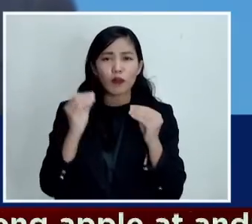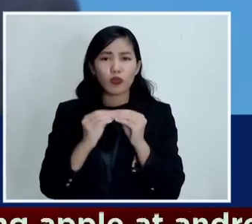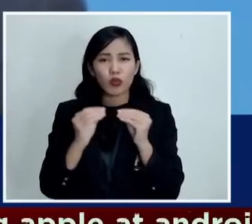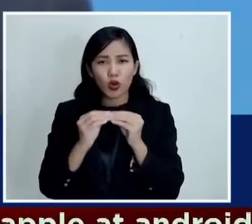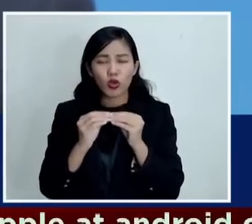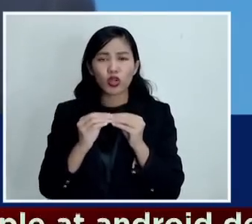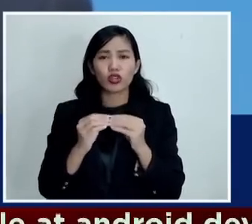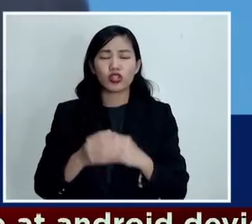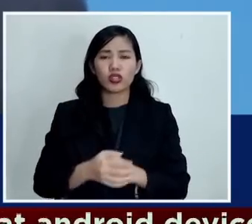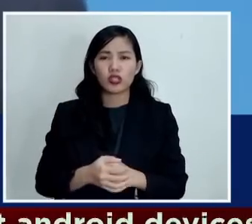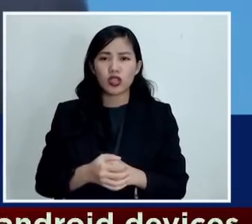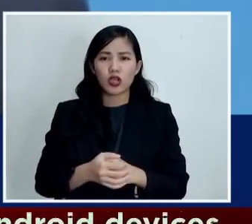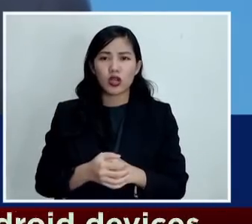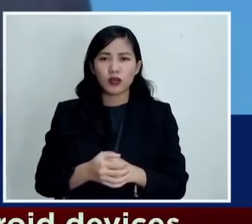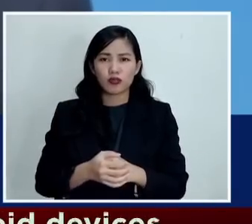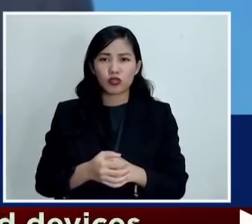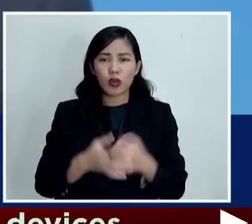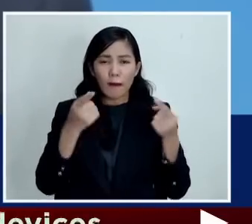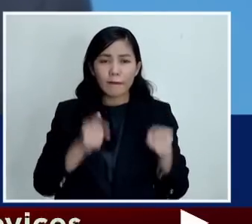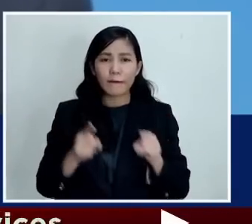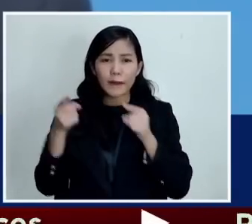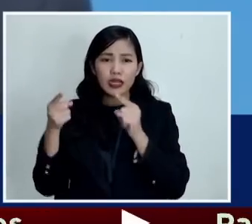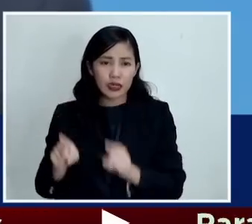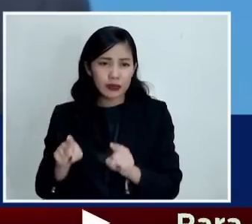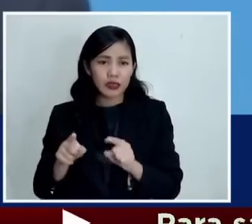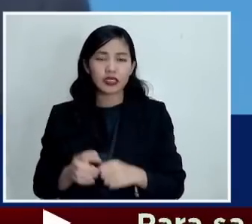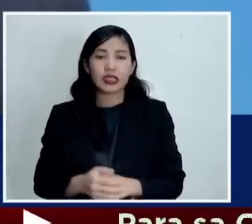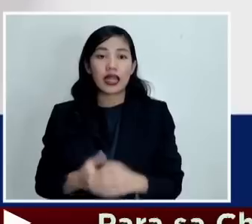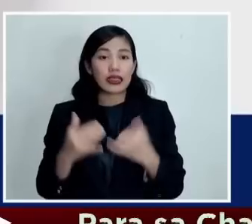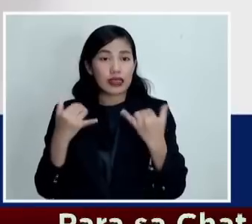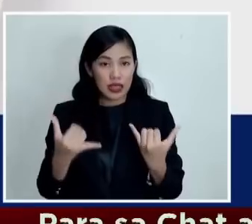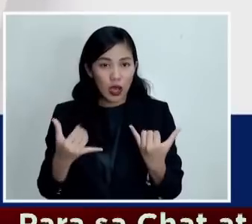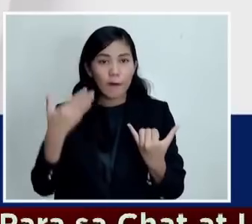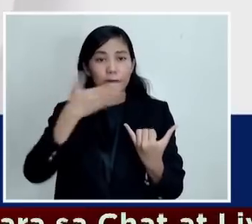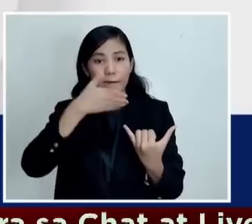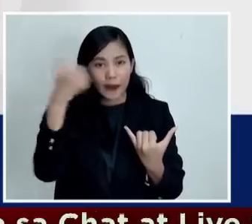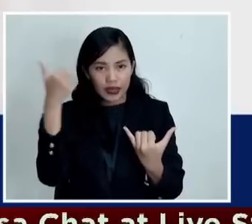uncertainty. So let's seize this opportunity.